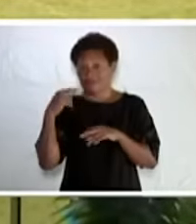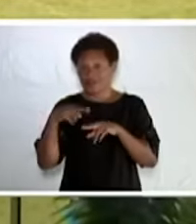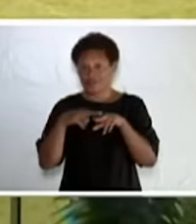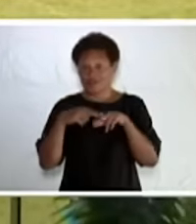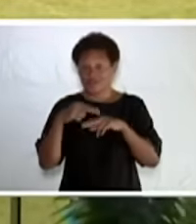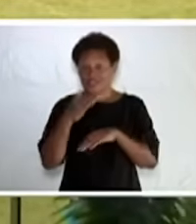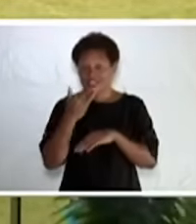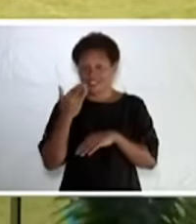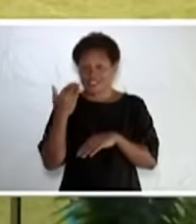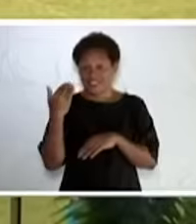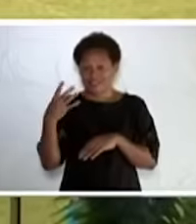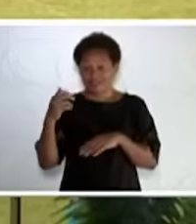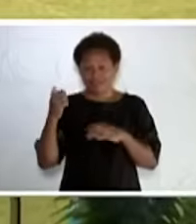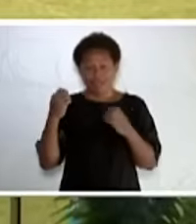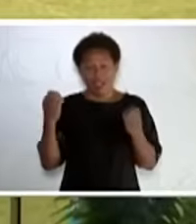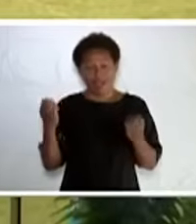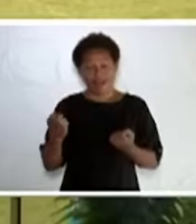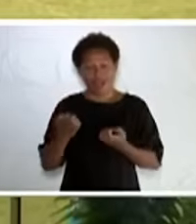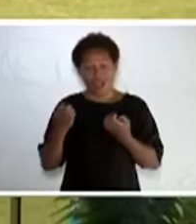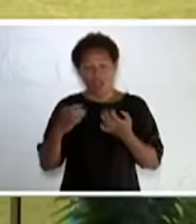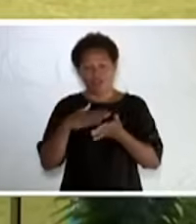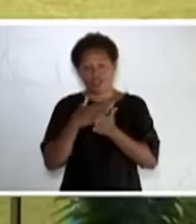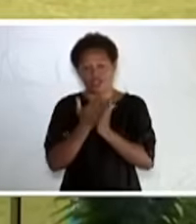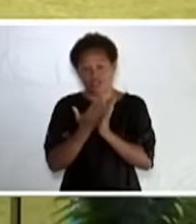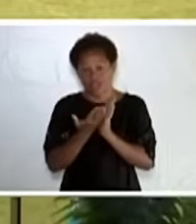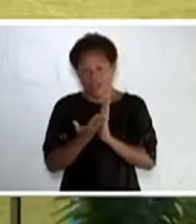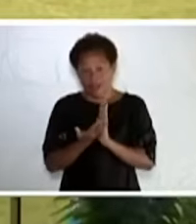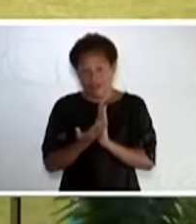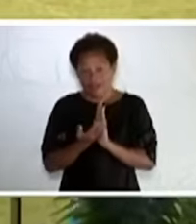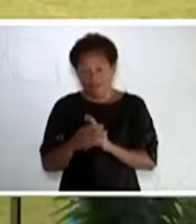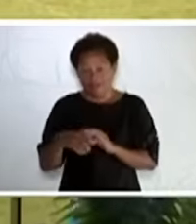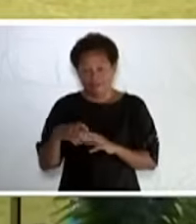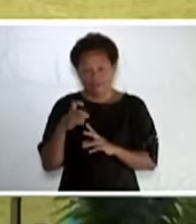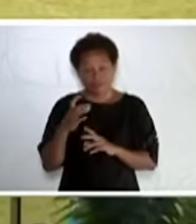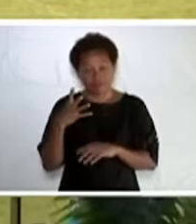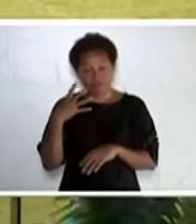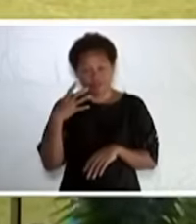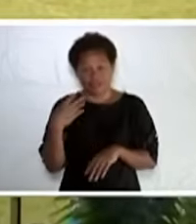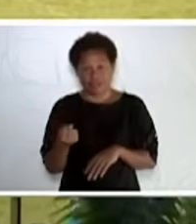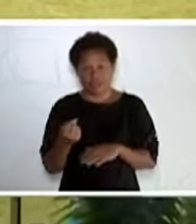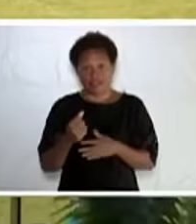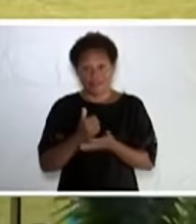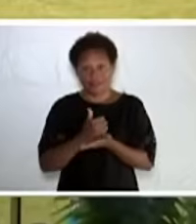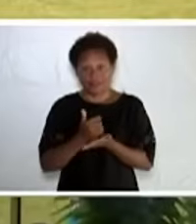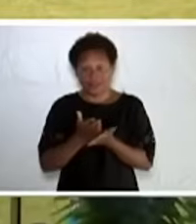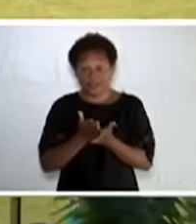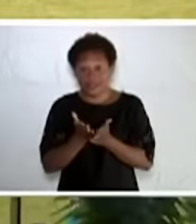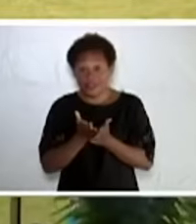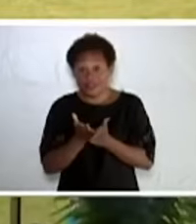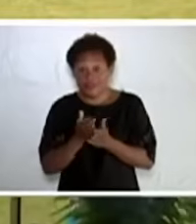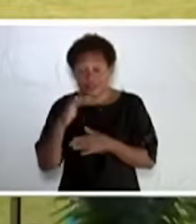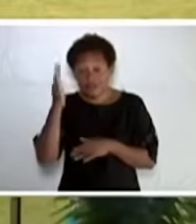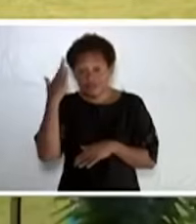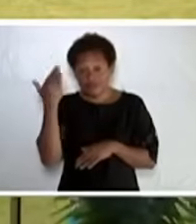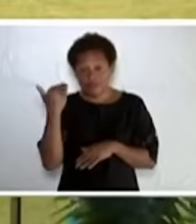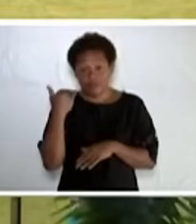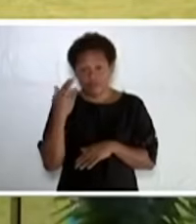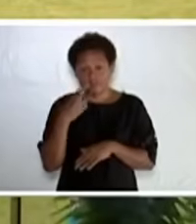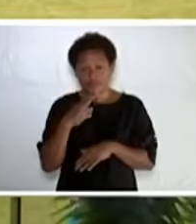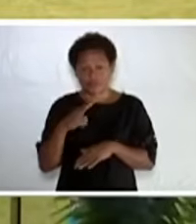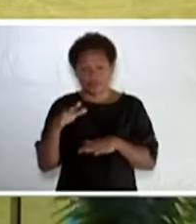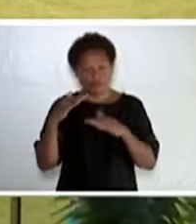Fiji Day celebrations, we of course encourage you to share them. And if you happen to have anyone who is an ex-serviceman or ex-servicewoman, please